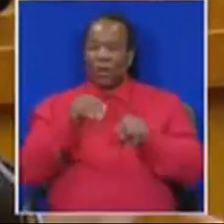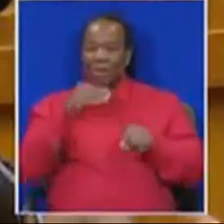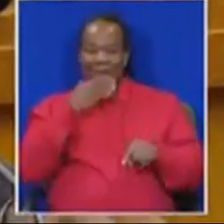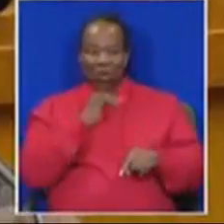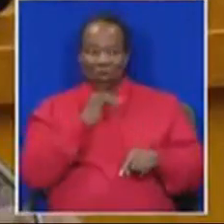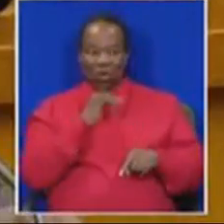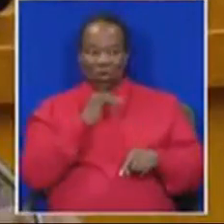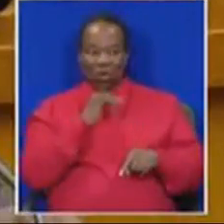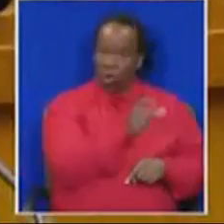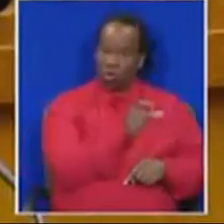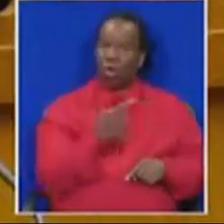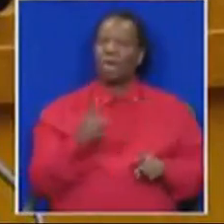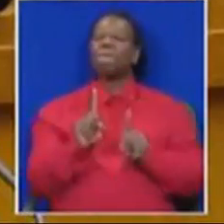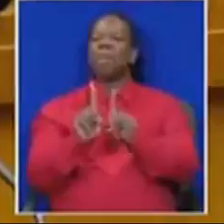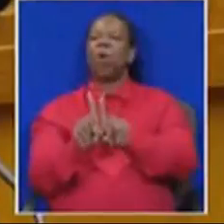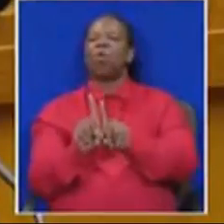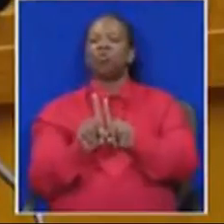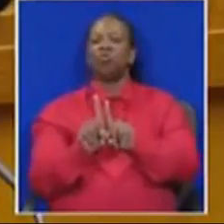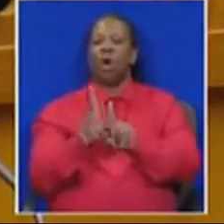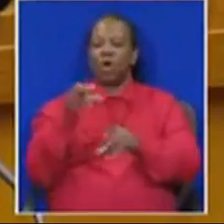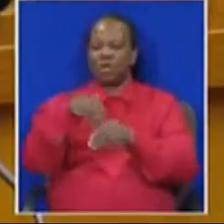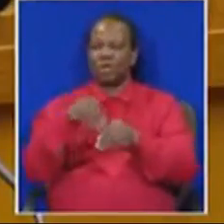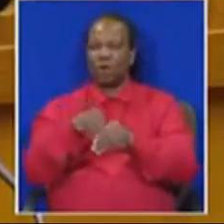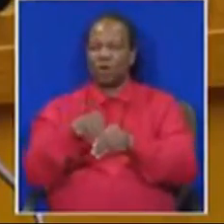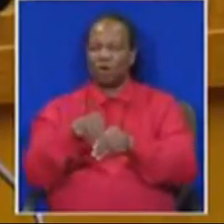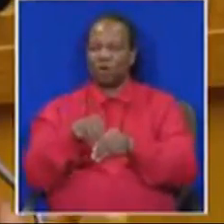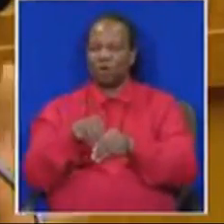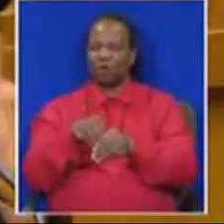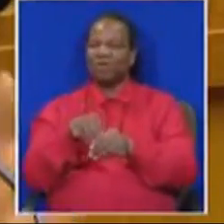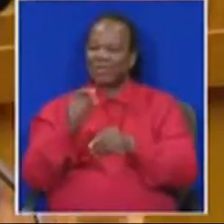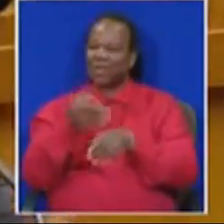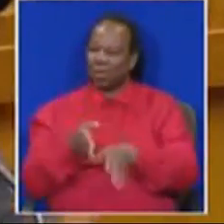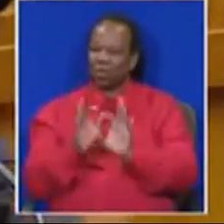them in a very effective manner. We